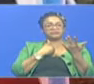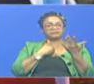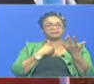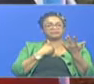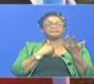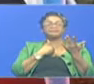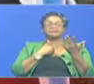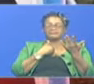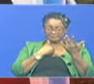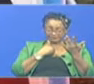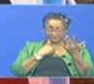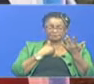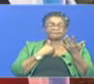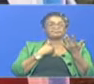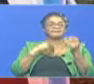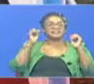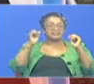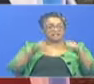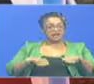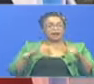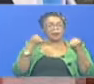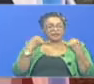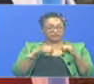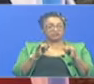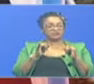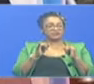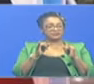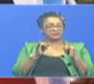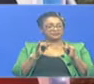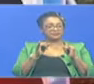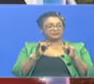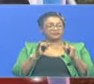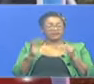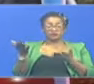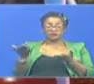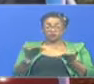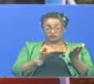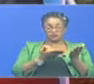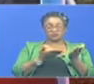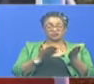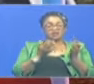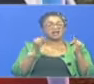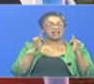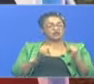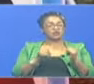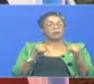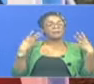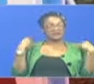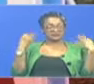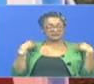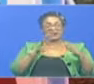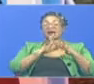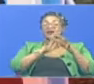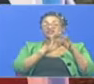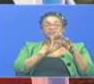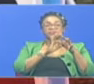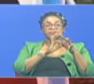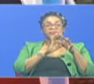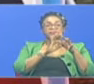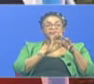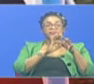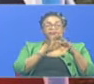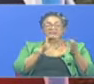Indeed, we are actually trying to introduce a new practice and a culture that we have not been